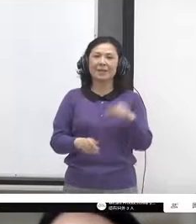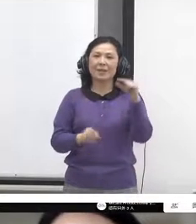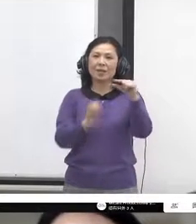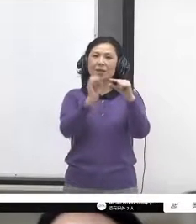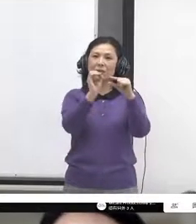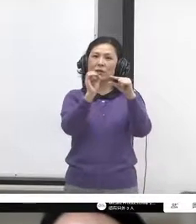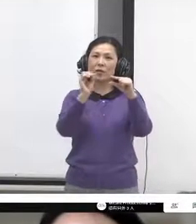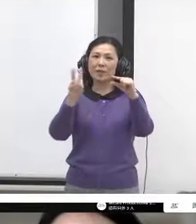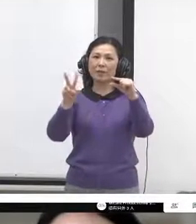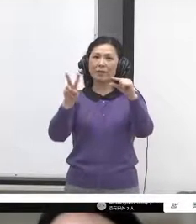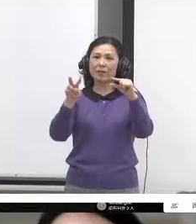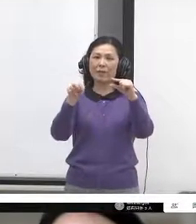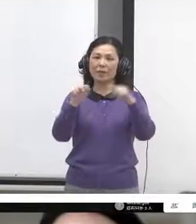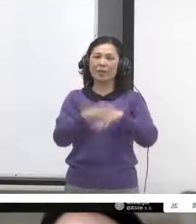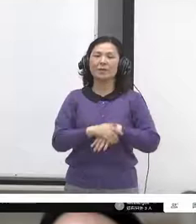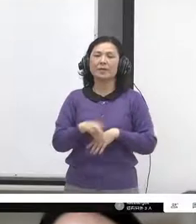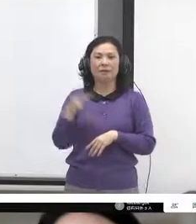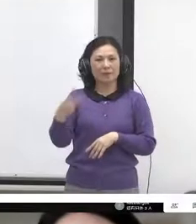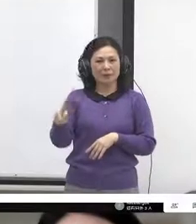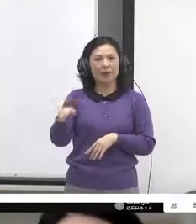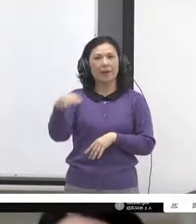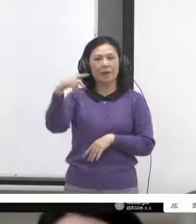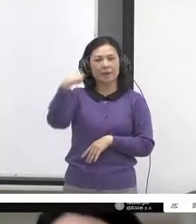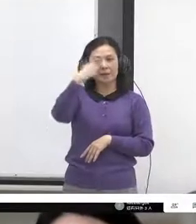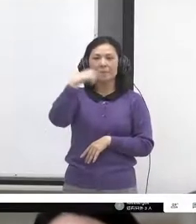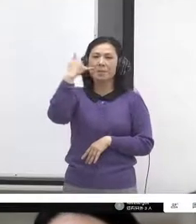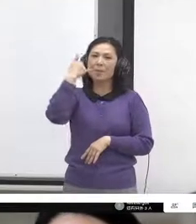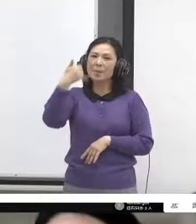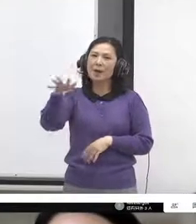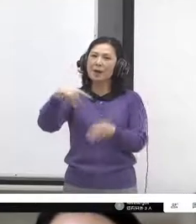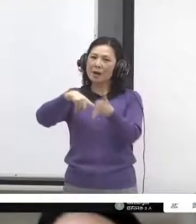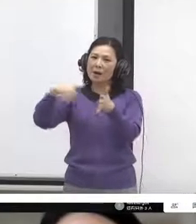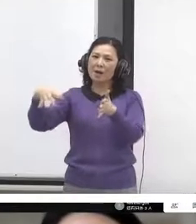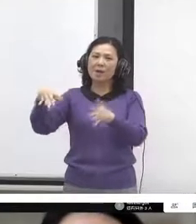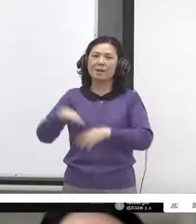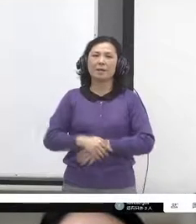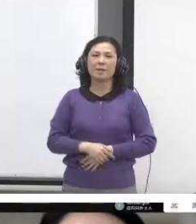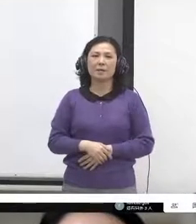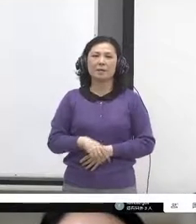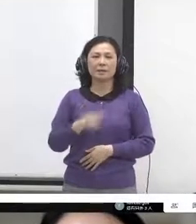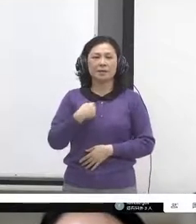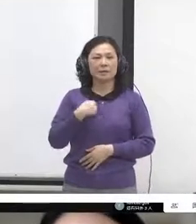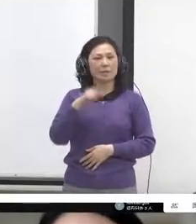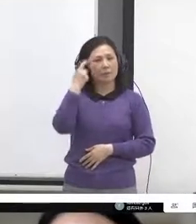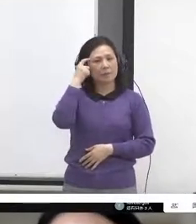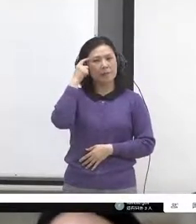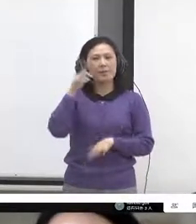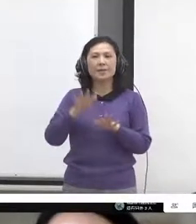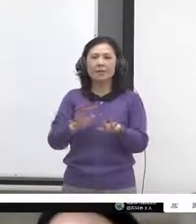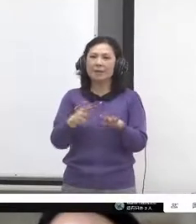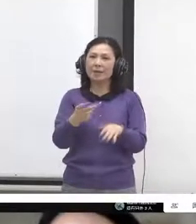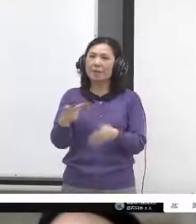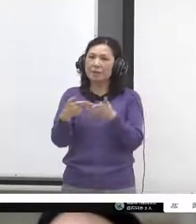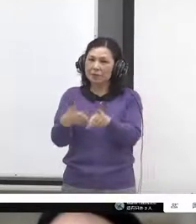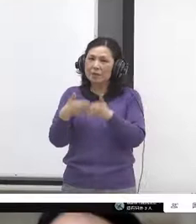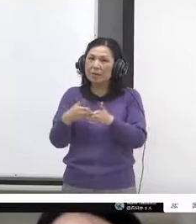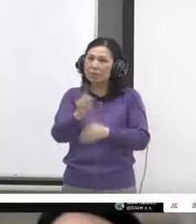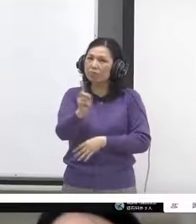other's. We feel the hackathon like is facing the virus. It's really impressive. And